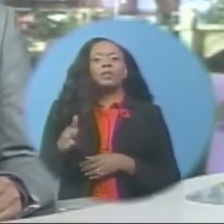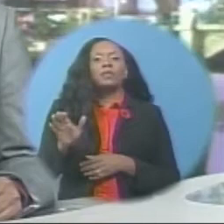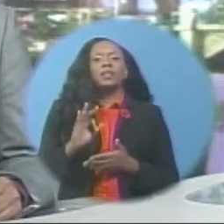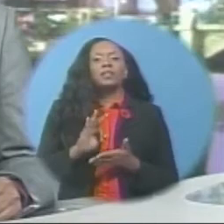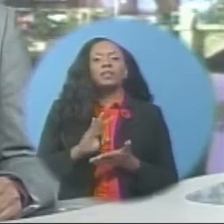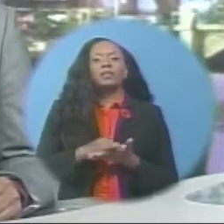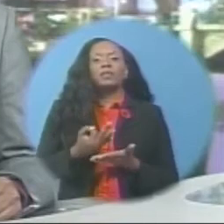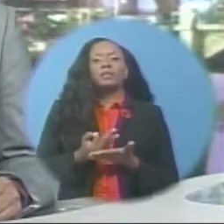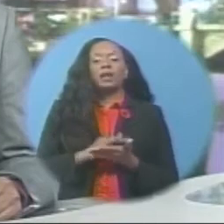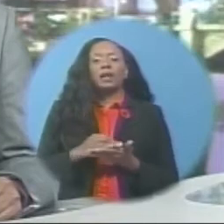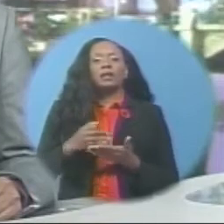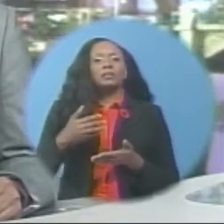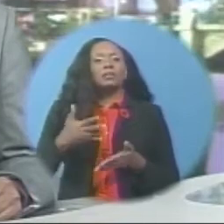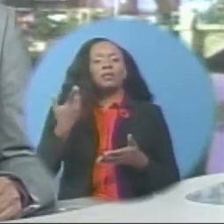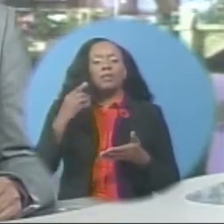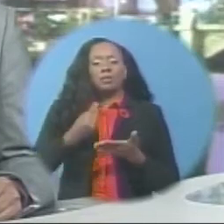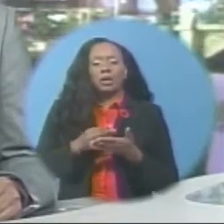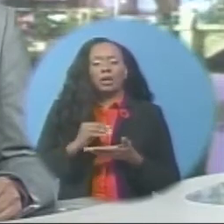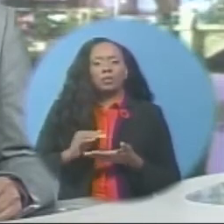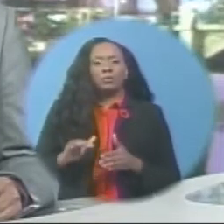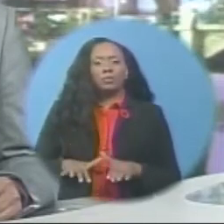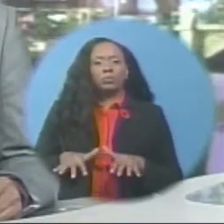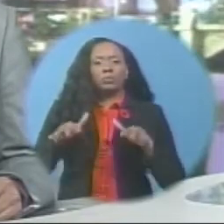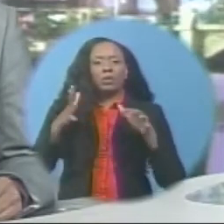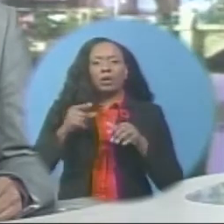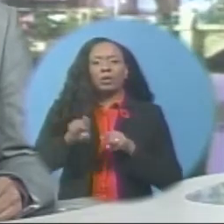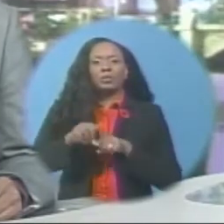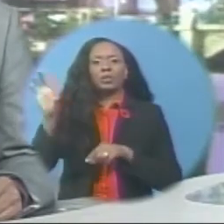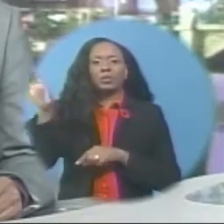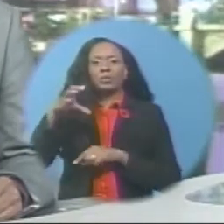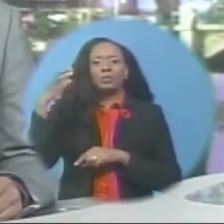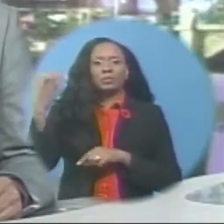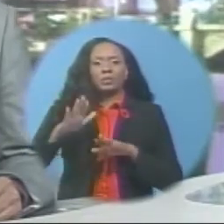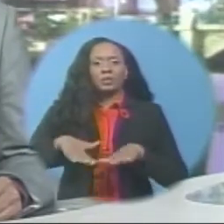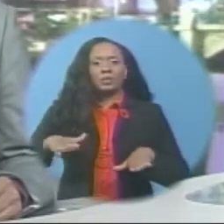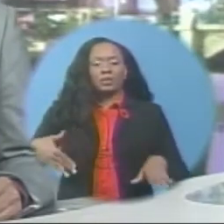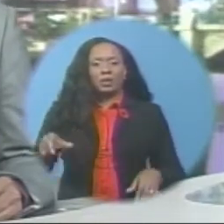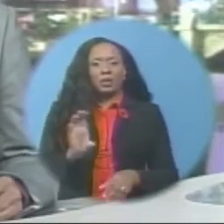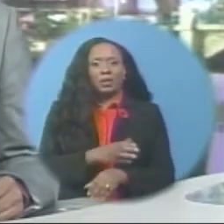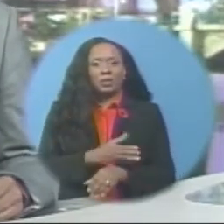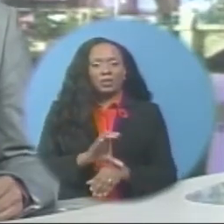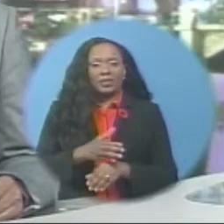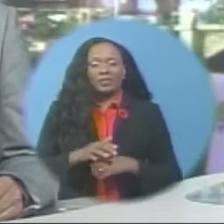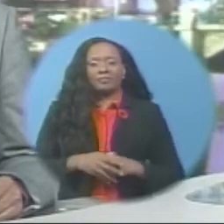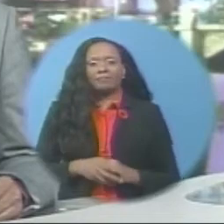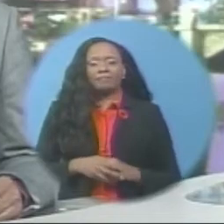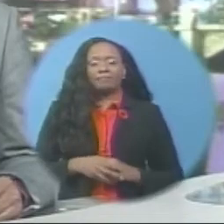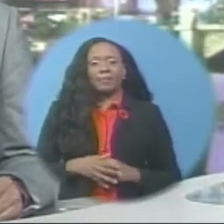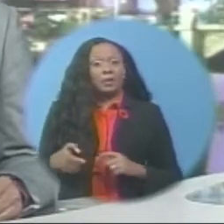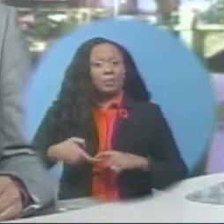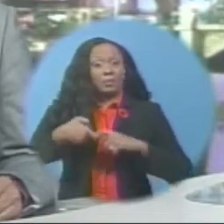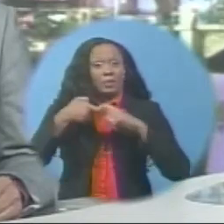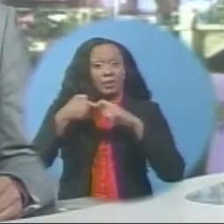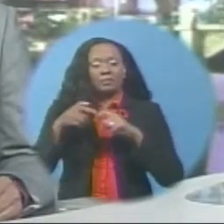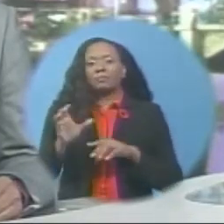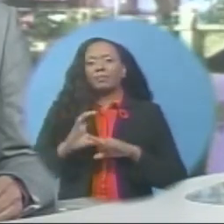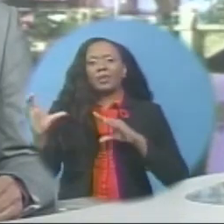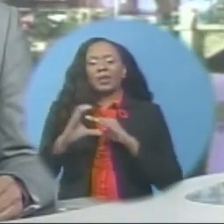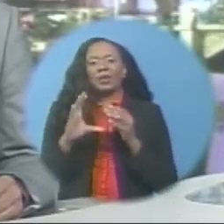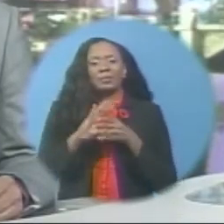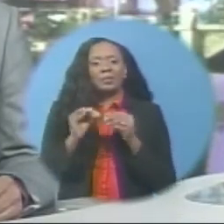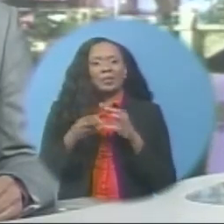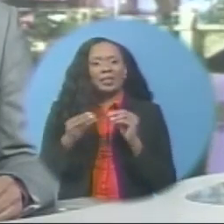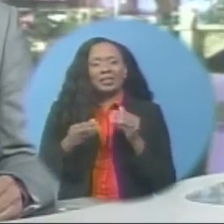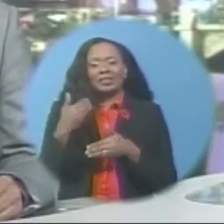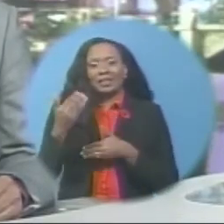raise funds for the studio, as well as a series of children's Christmas concerts. We'll take a break here, but we'll take a look at stories making headlines across